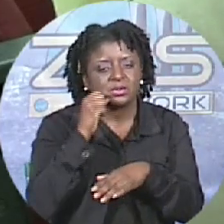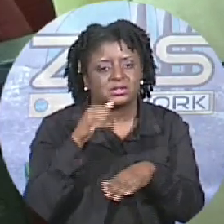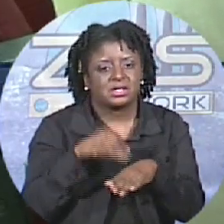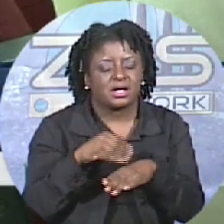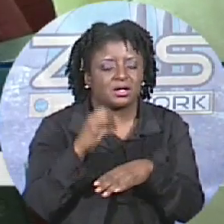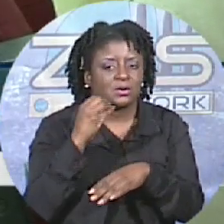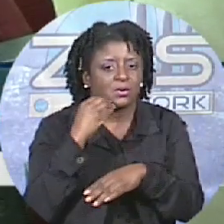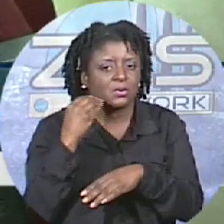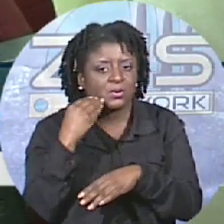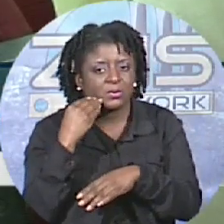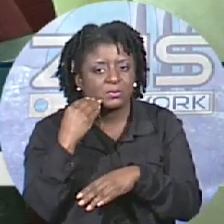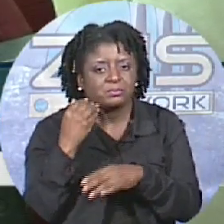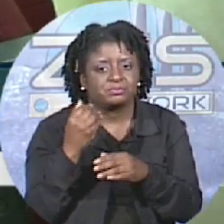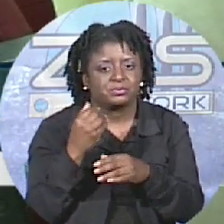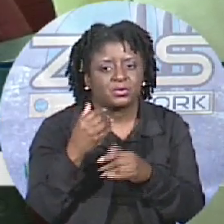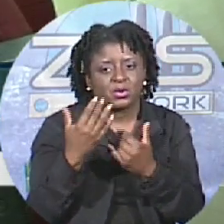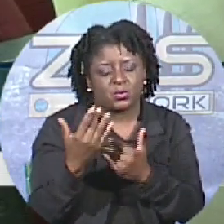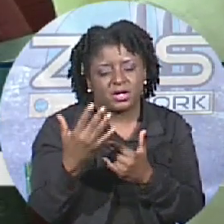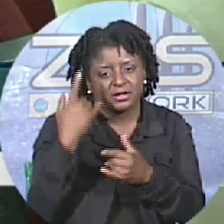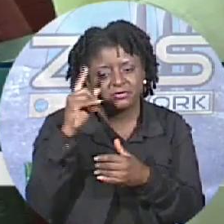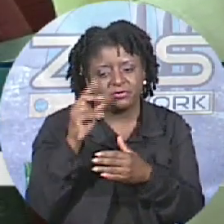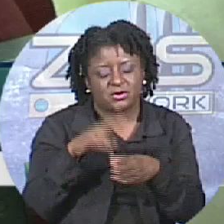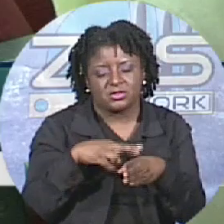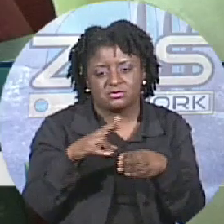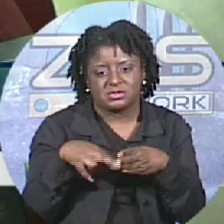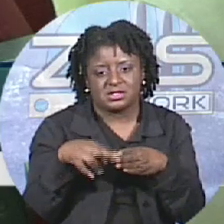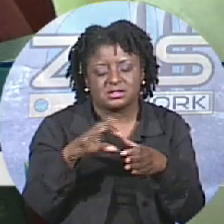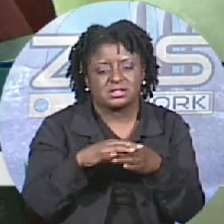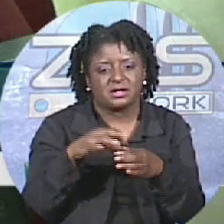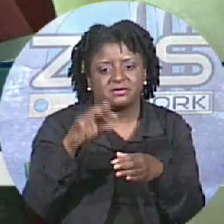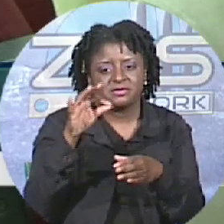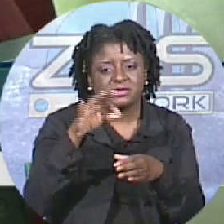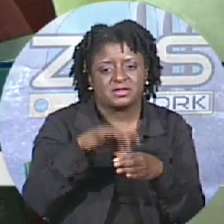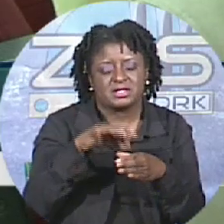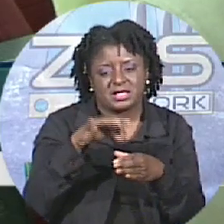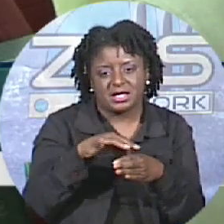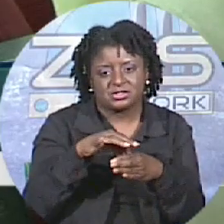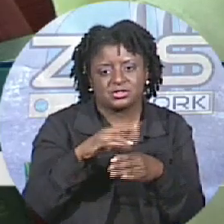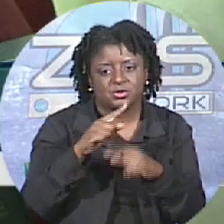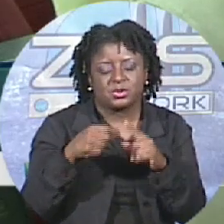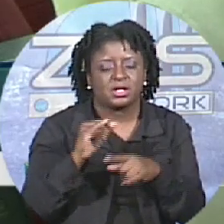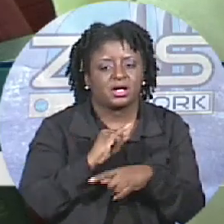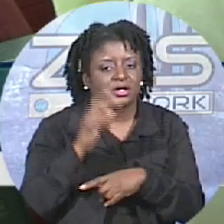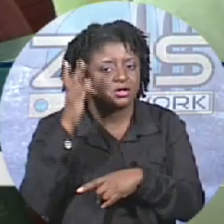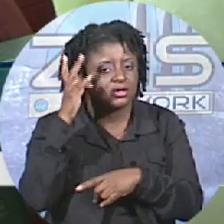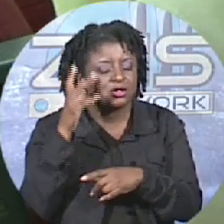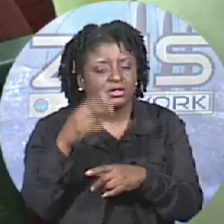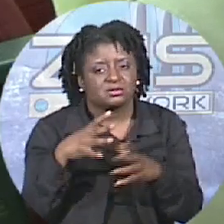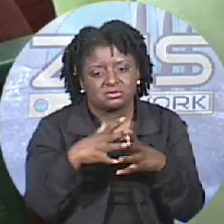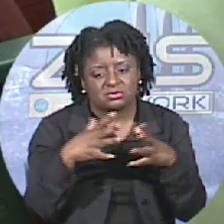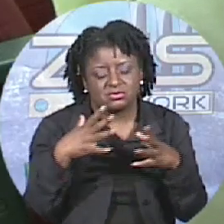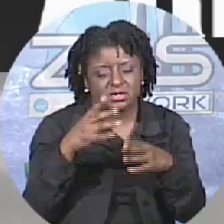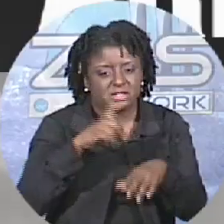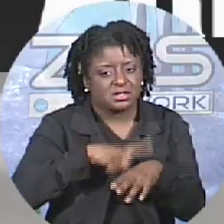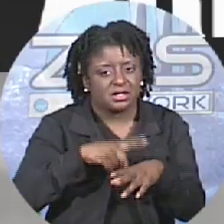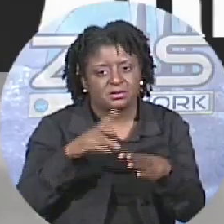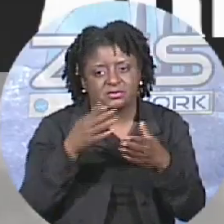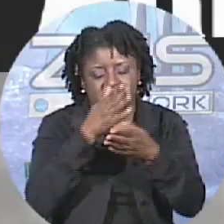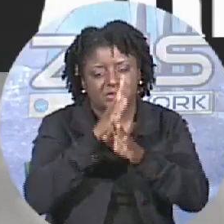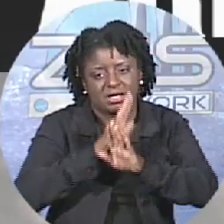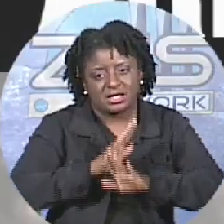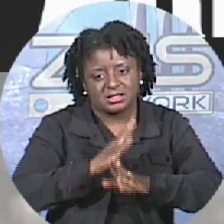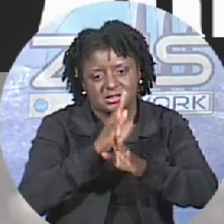busying, waiting for the results of the election. And when I heard, it was a great moment of silence. I was